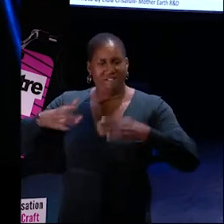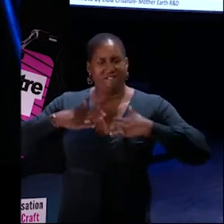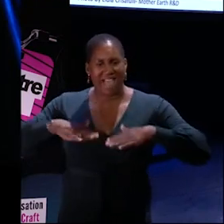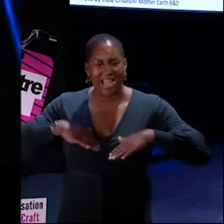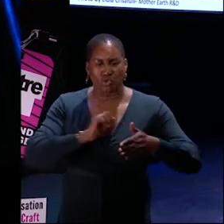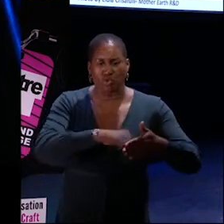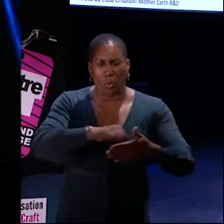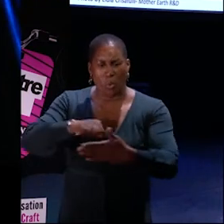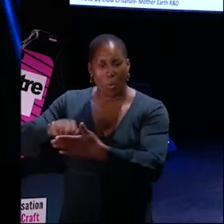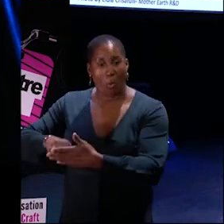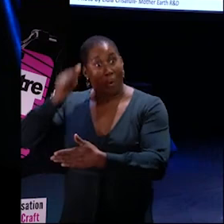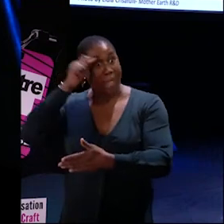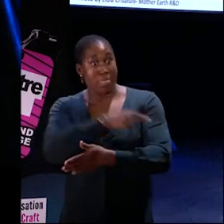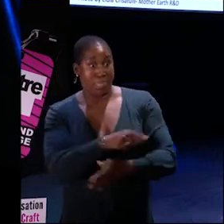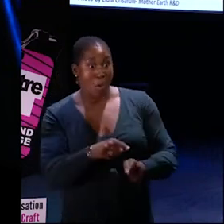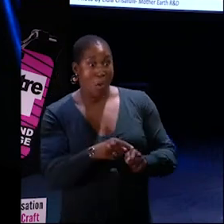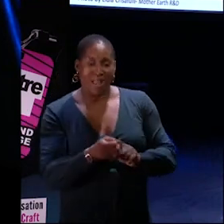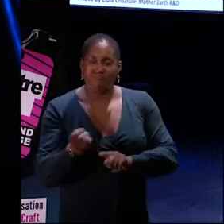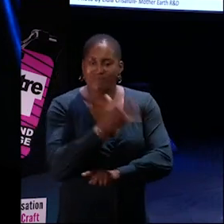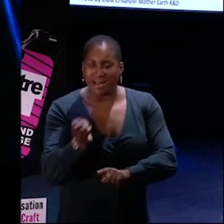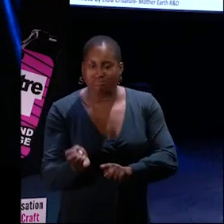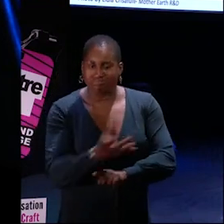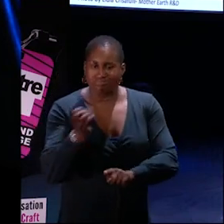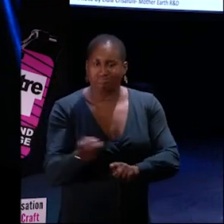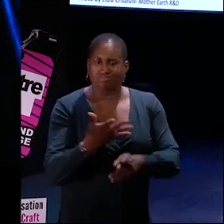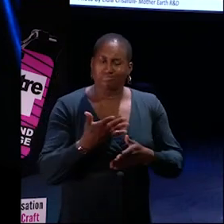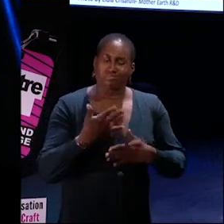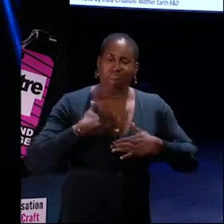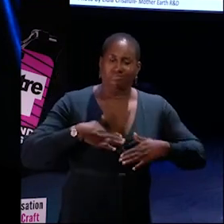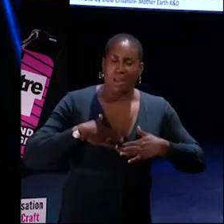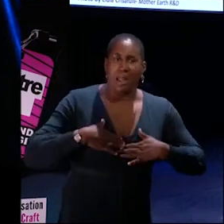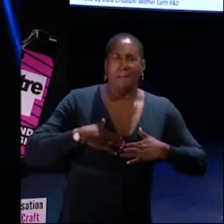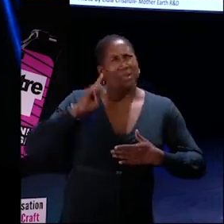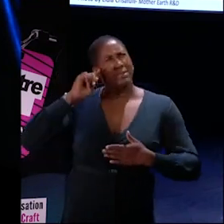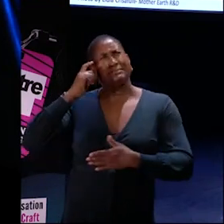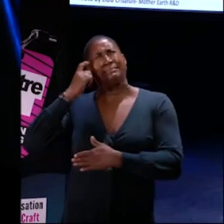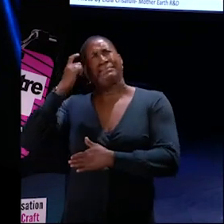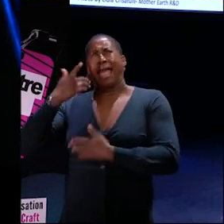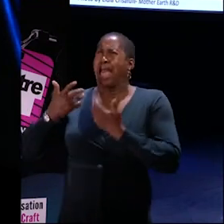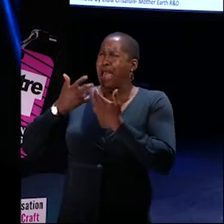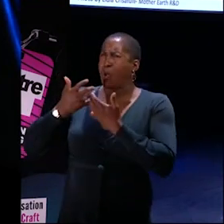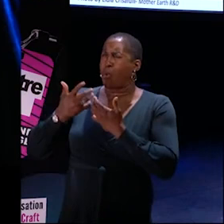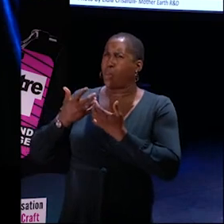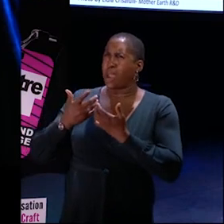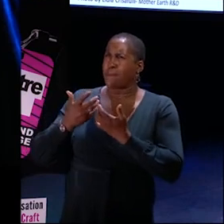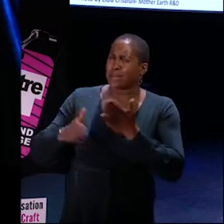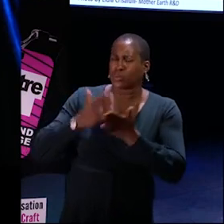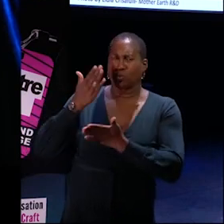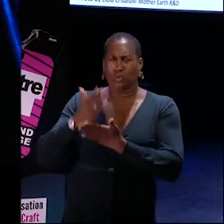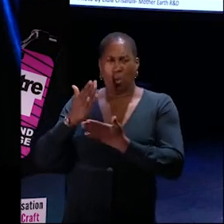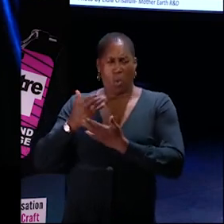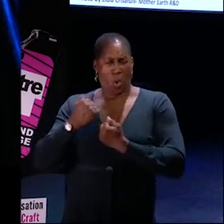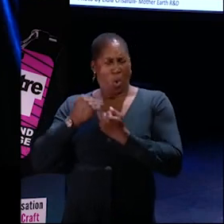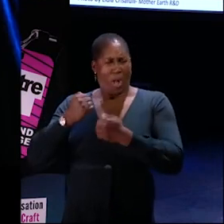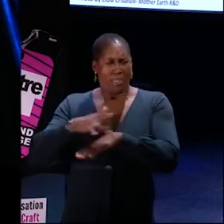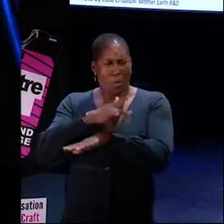materials, but we were like, okay, how do we make sure that our piece still feels like our piece and like we have our own creative control over it? And